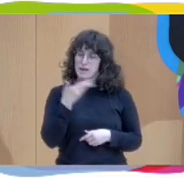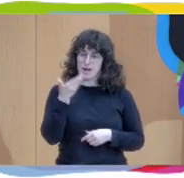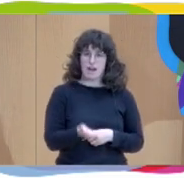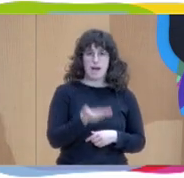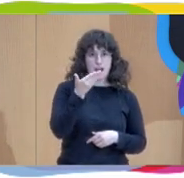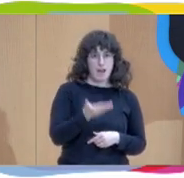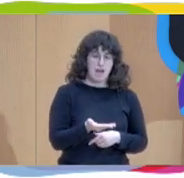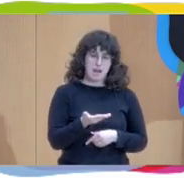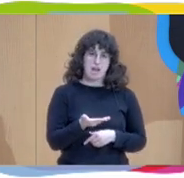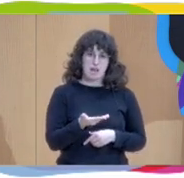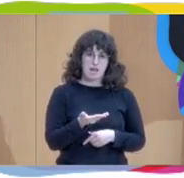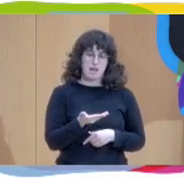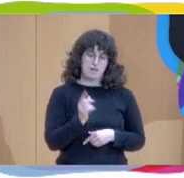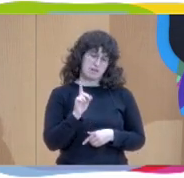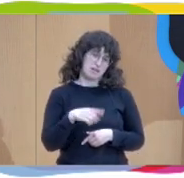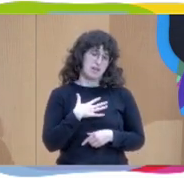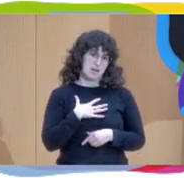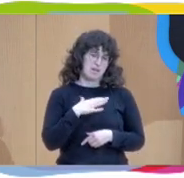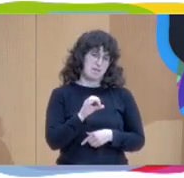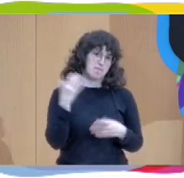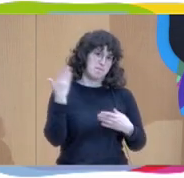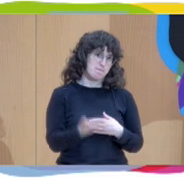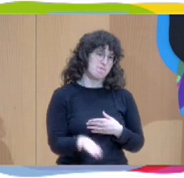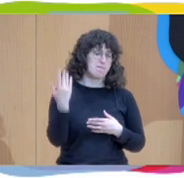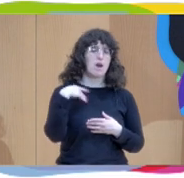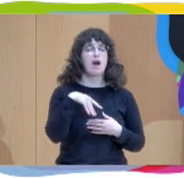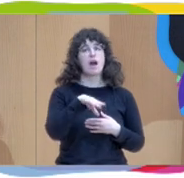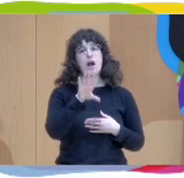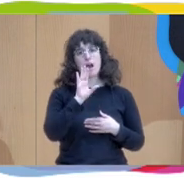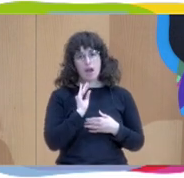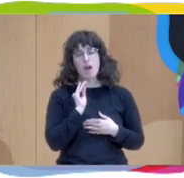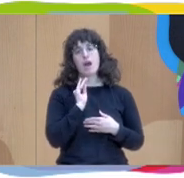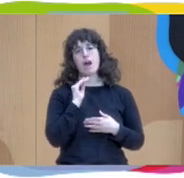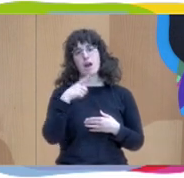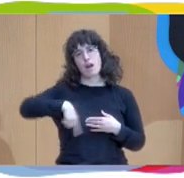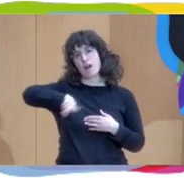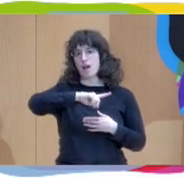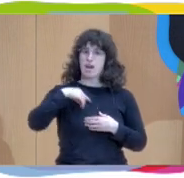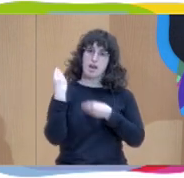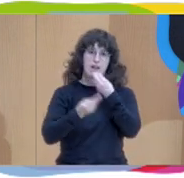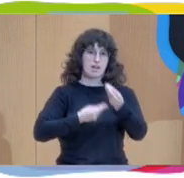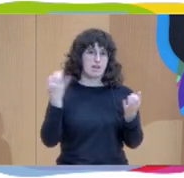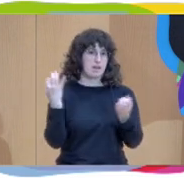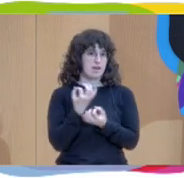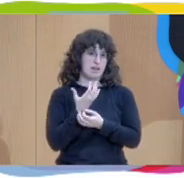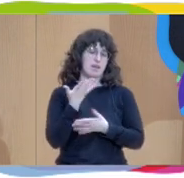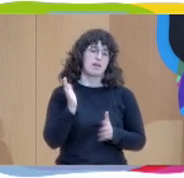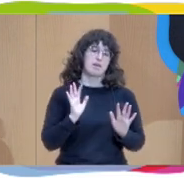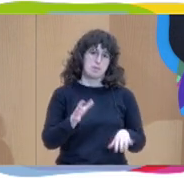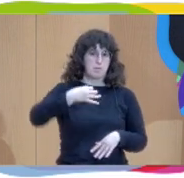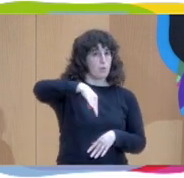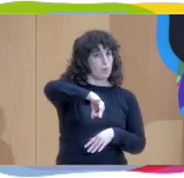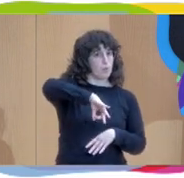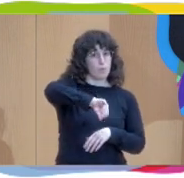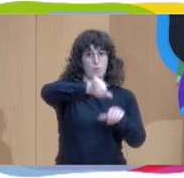But it's not only one way because facilitators can start helping administration people quite